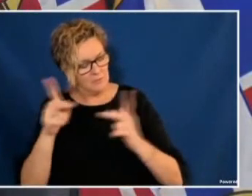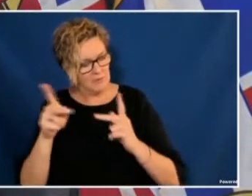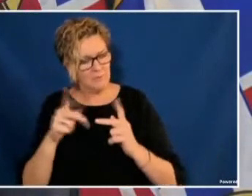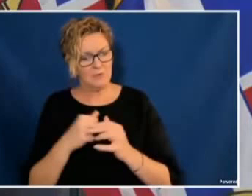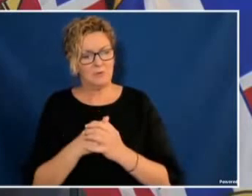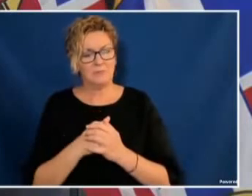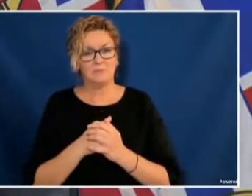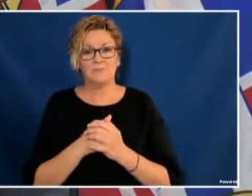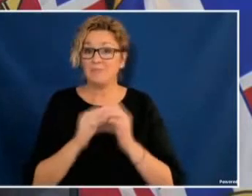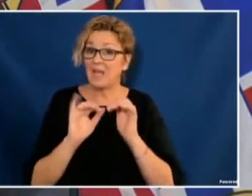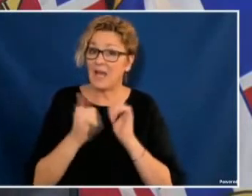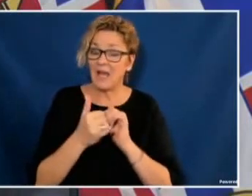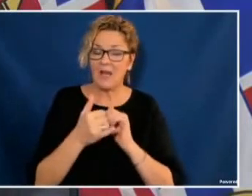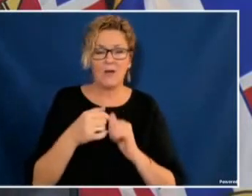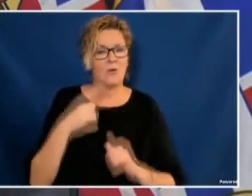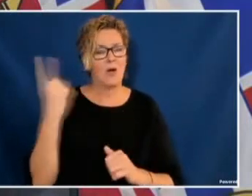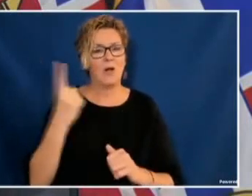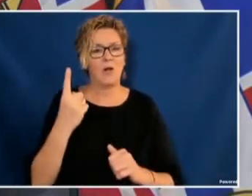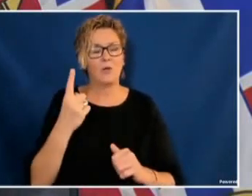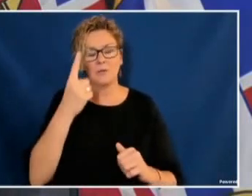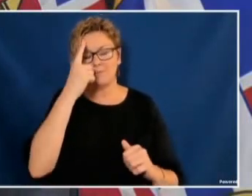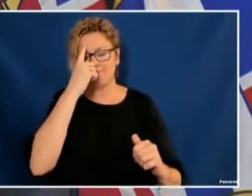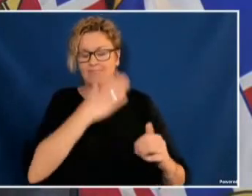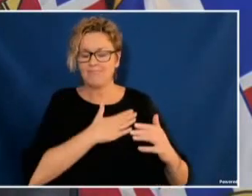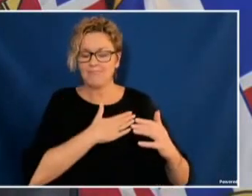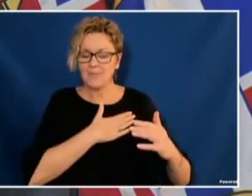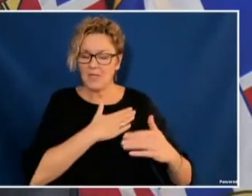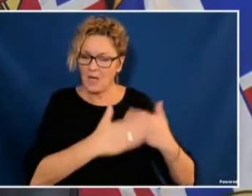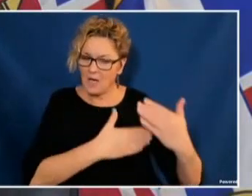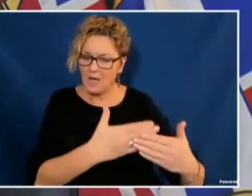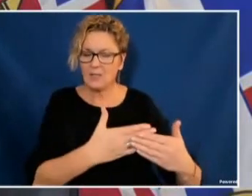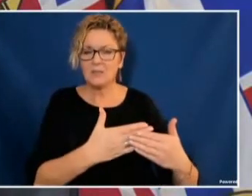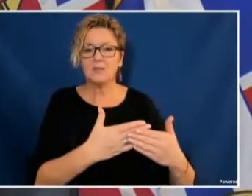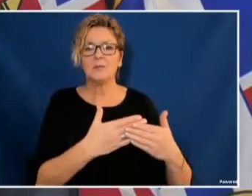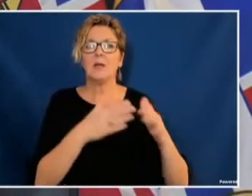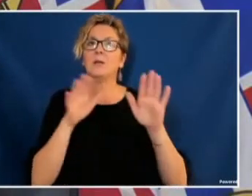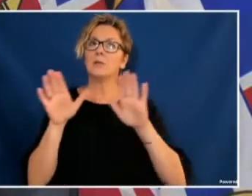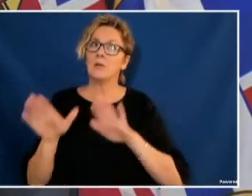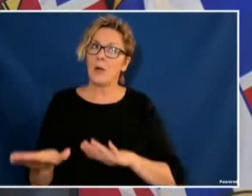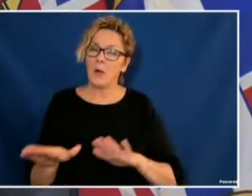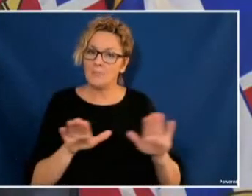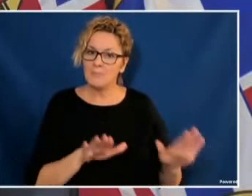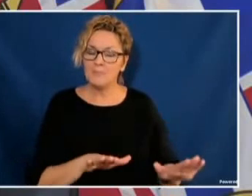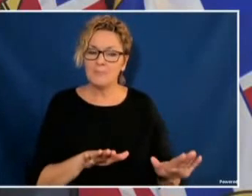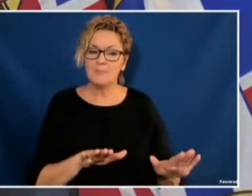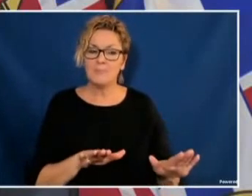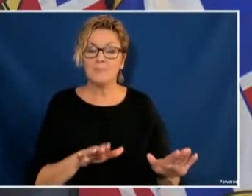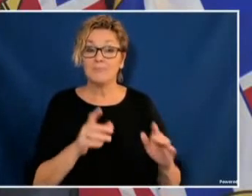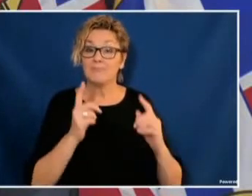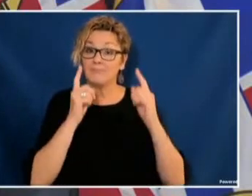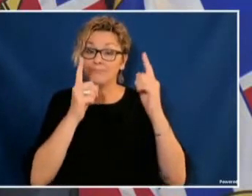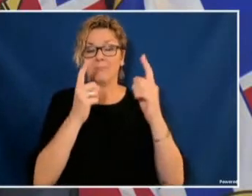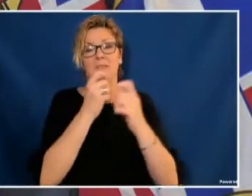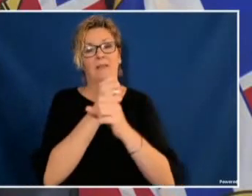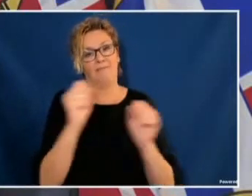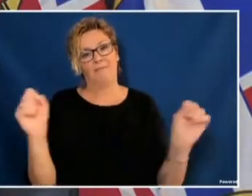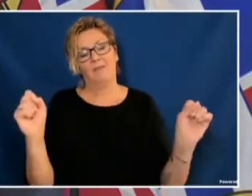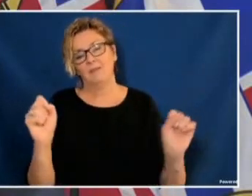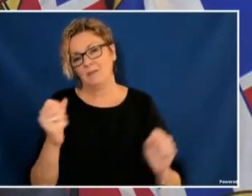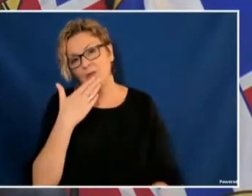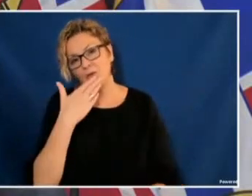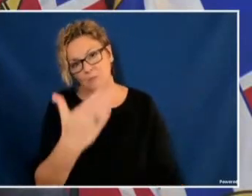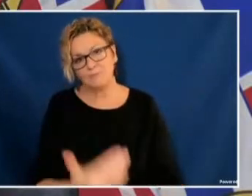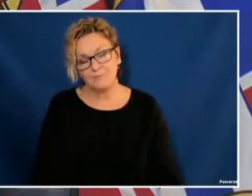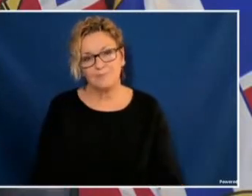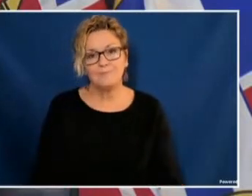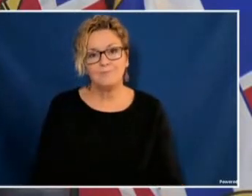people under public health surveillance, that our emergency rooms in our hospitals